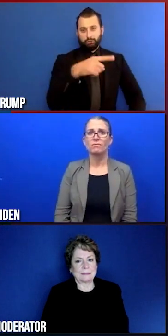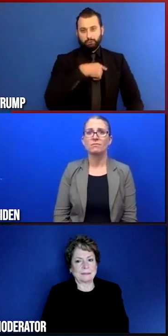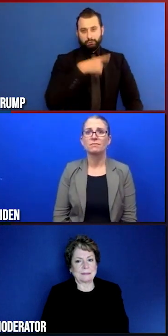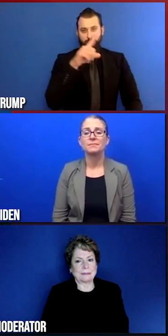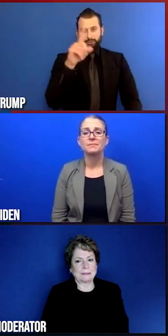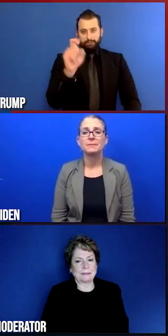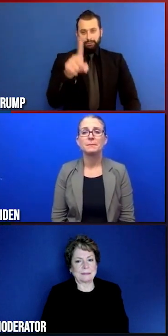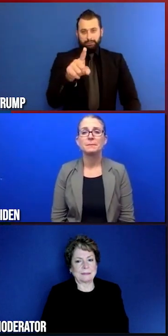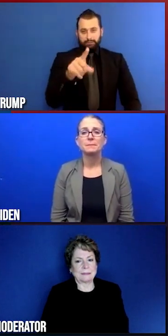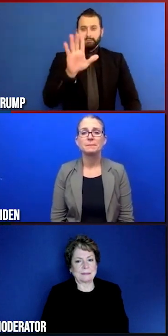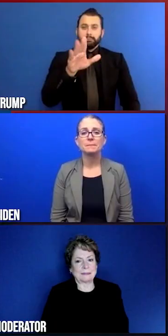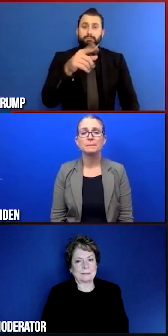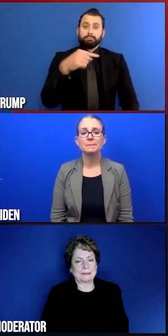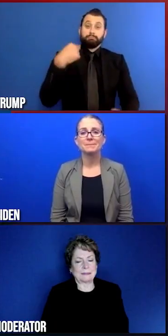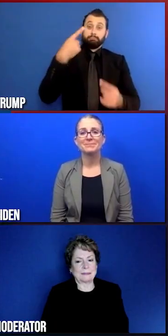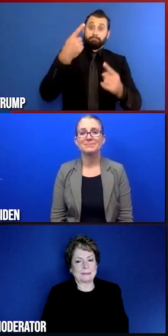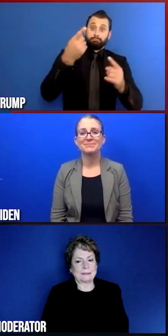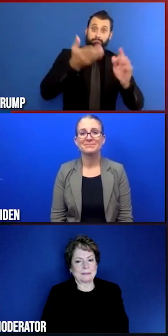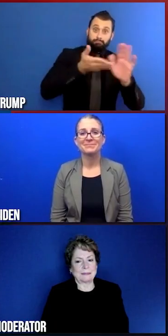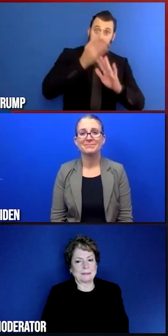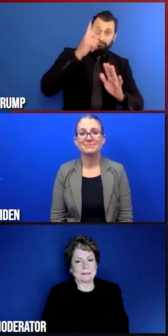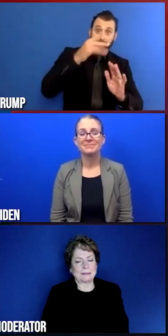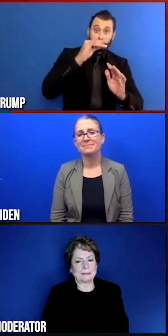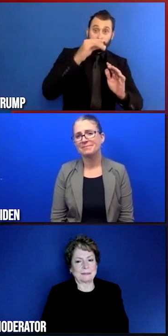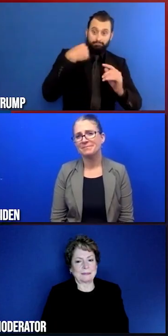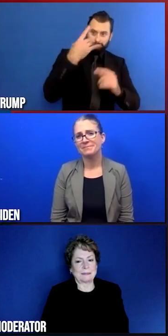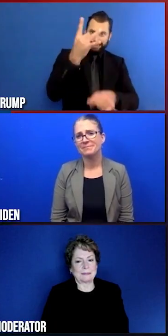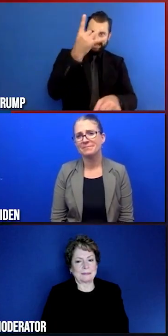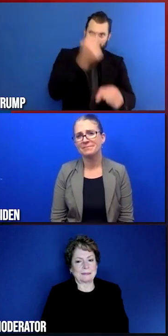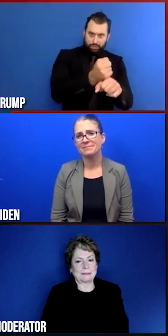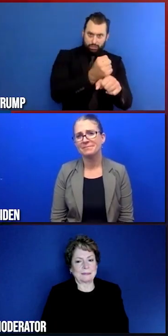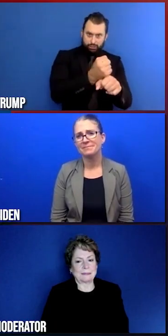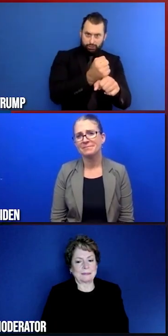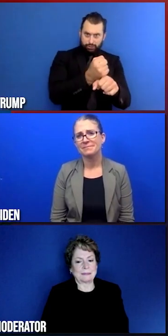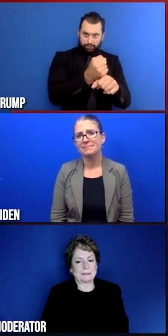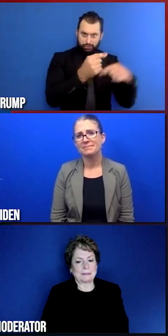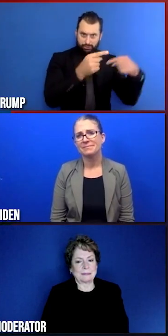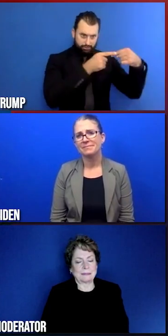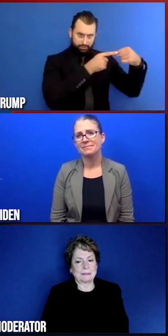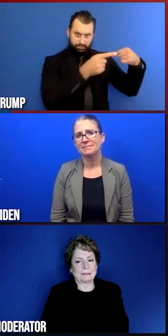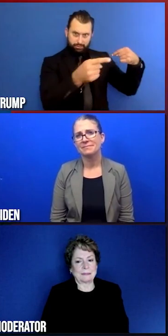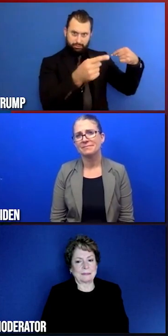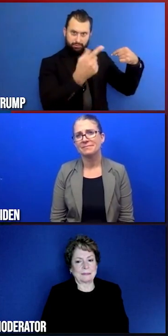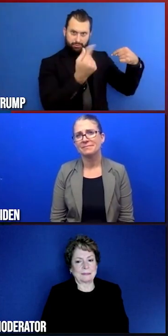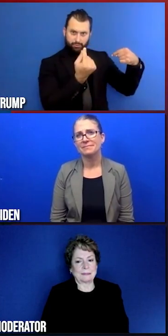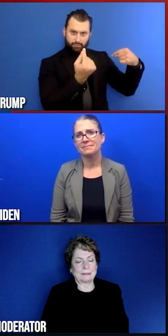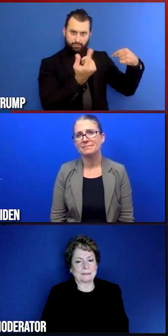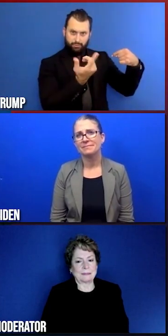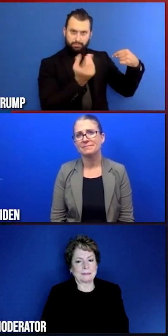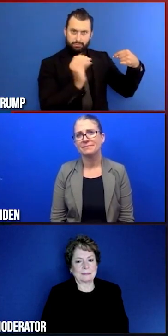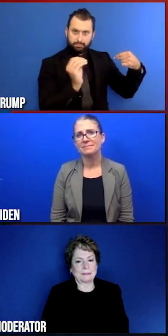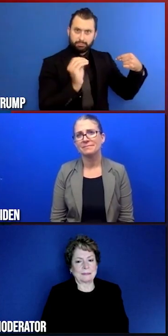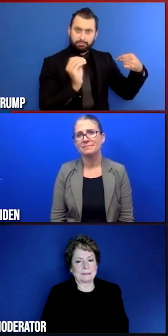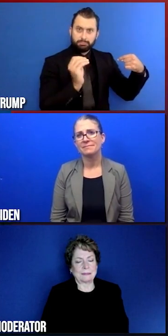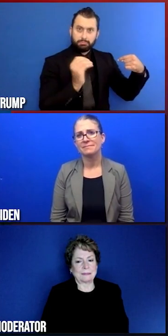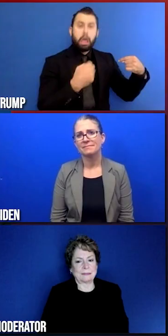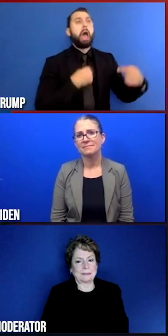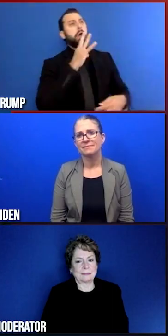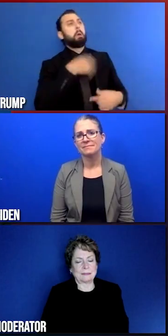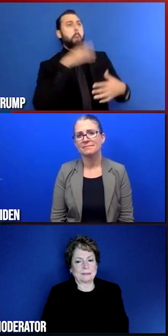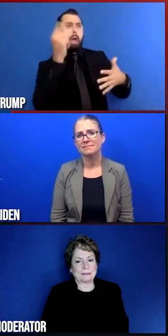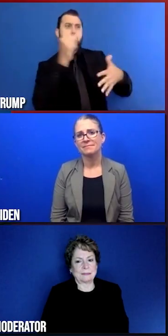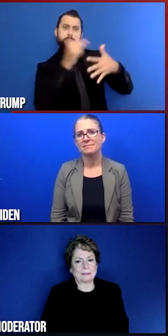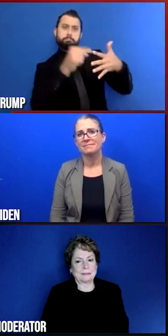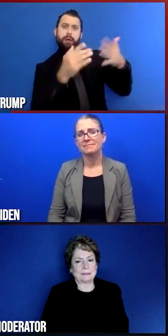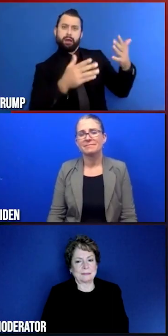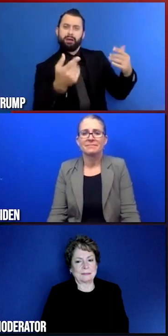time ago? Why didn't you do it? You just said, I'm going to do that. I'm going to do this. You put tens of thousands of mostly